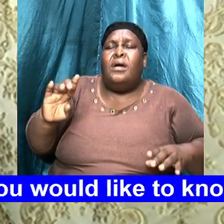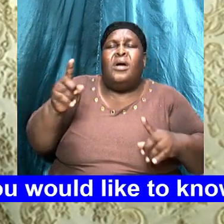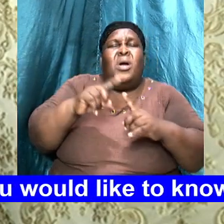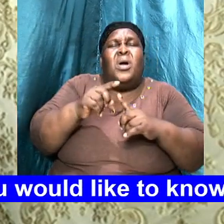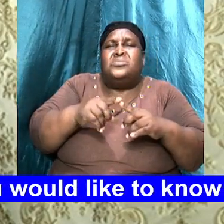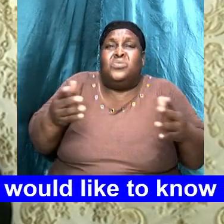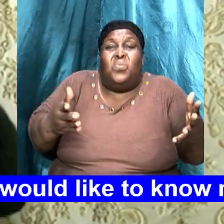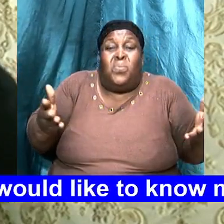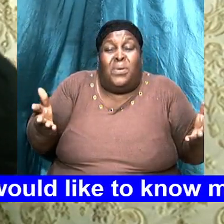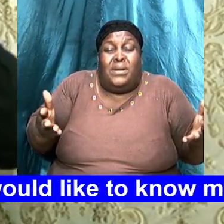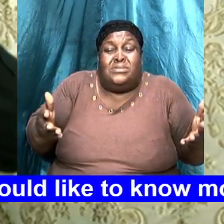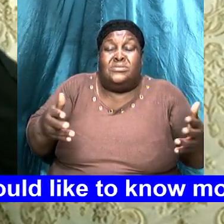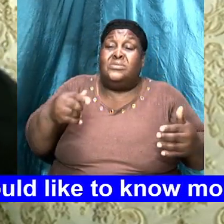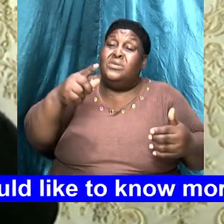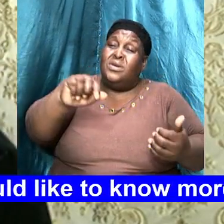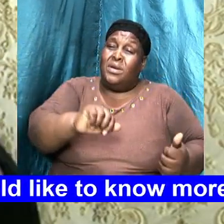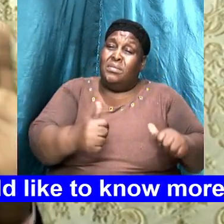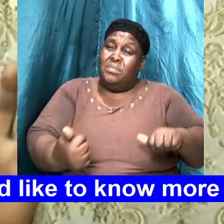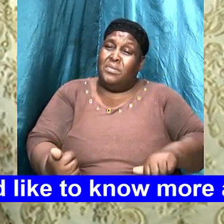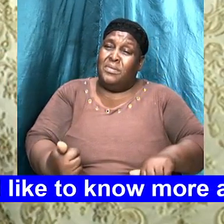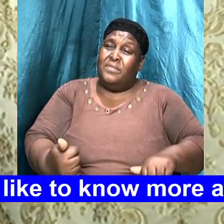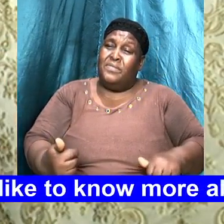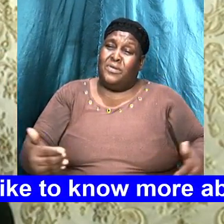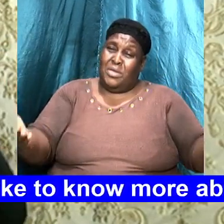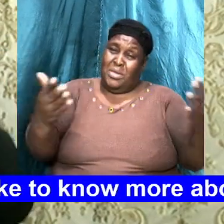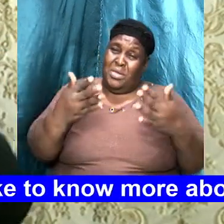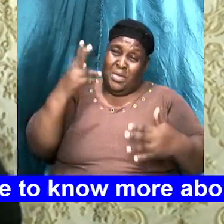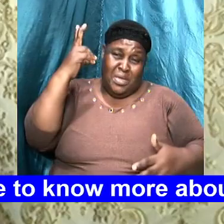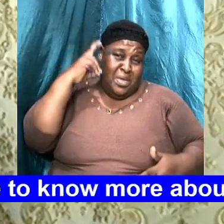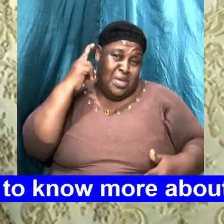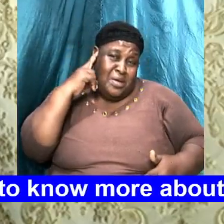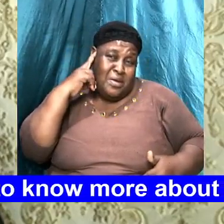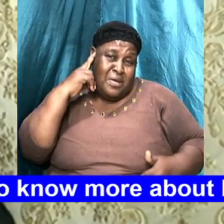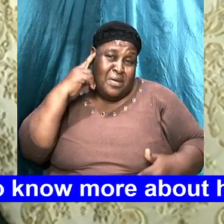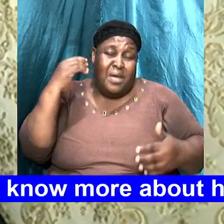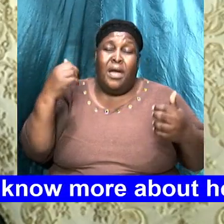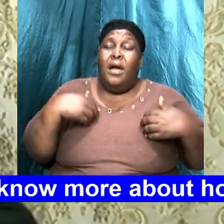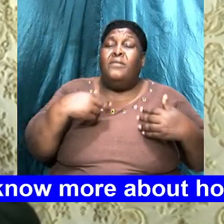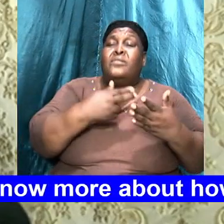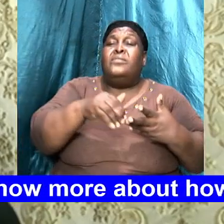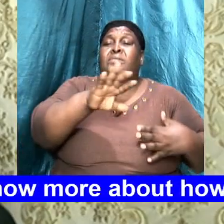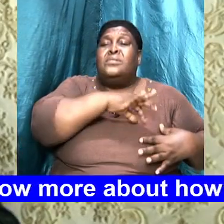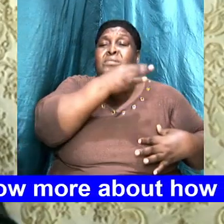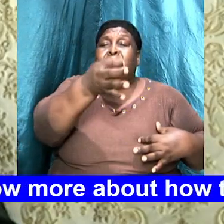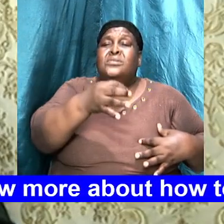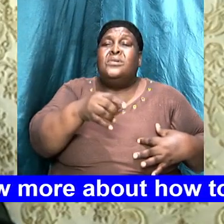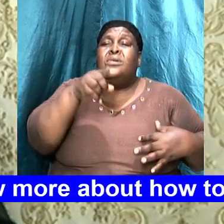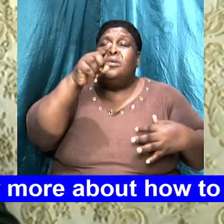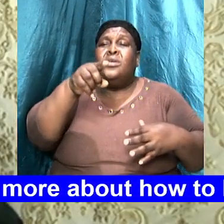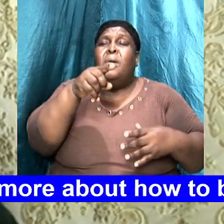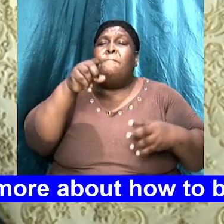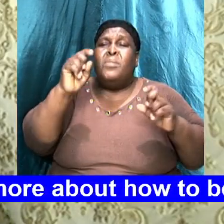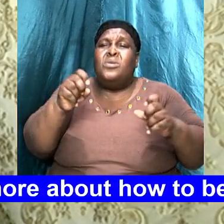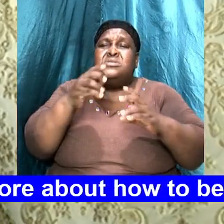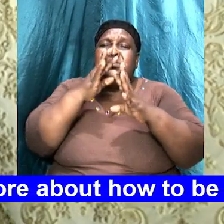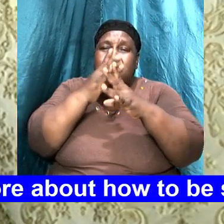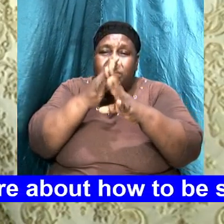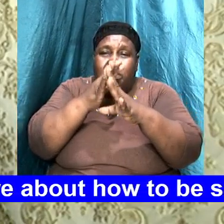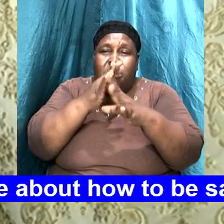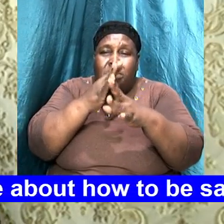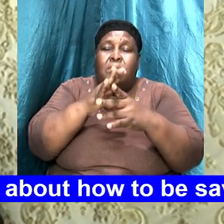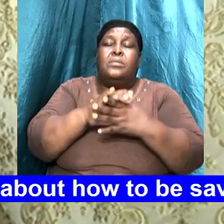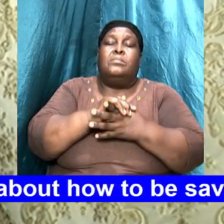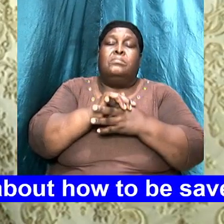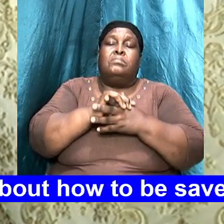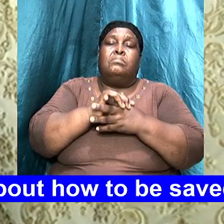then were you baptized because if you hear and have the Holy Ghost you must talk in tongues yes Jesus if you hear and have the